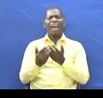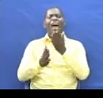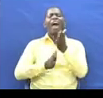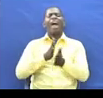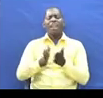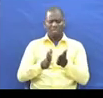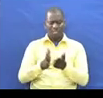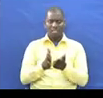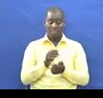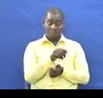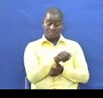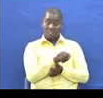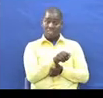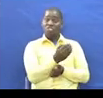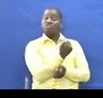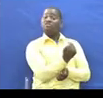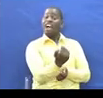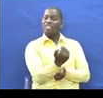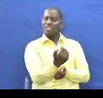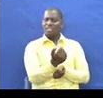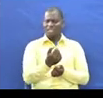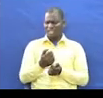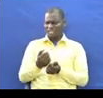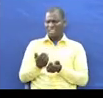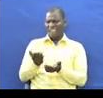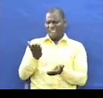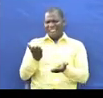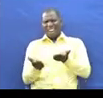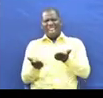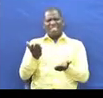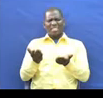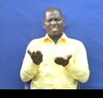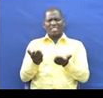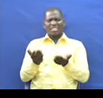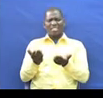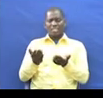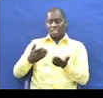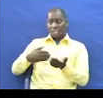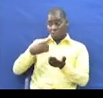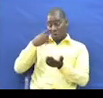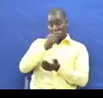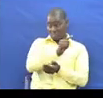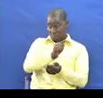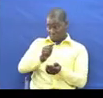same child, is related to y, as again shown by the arrow here.